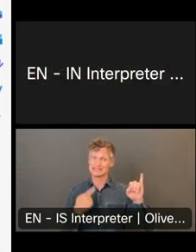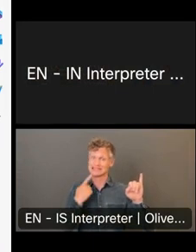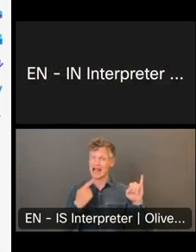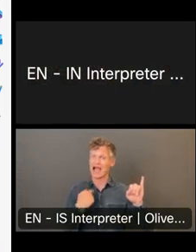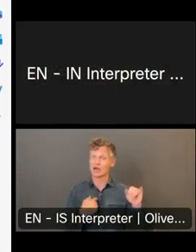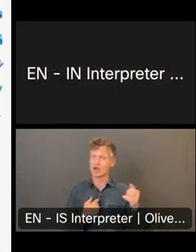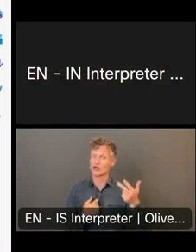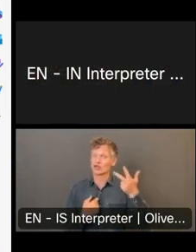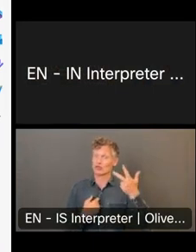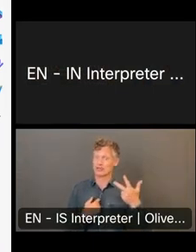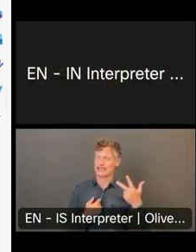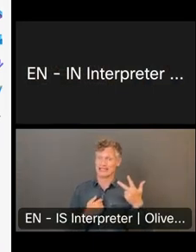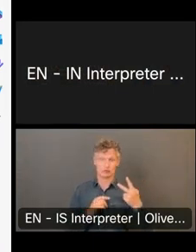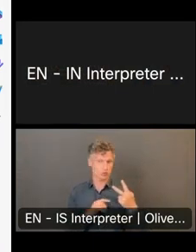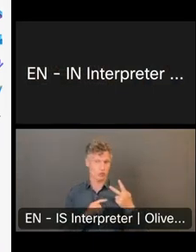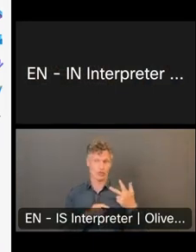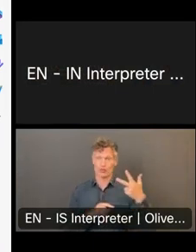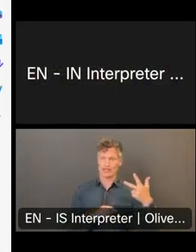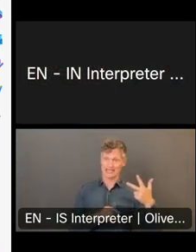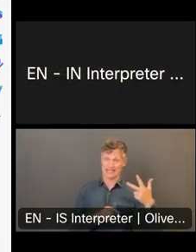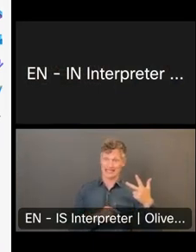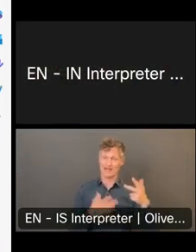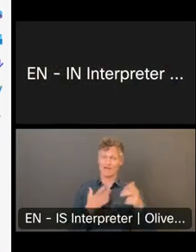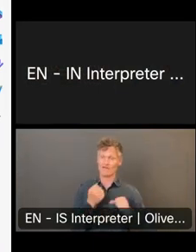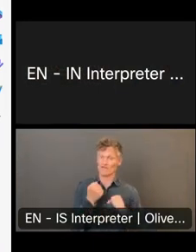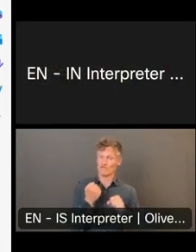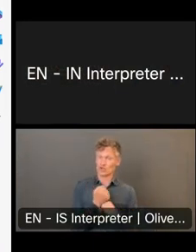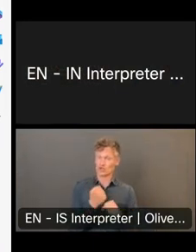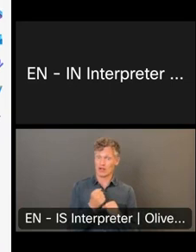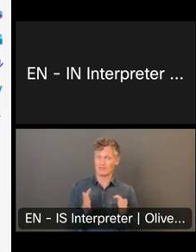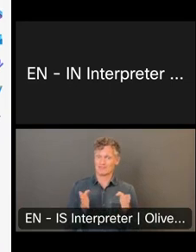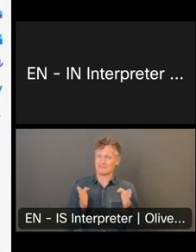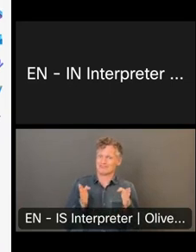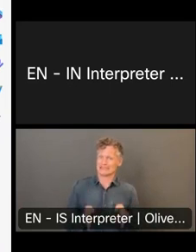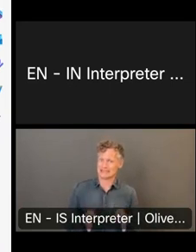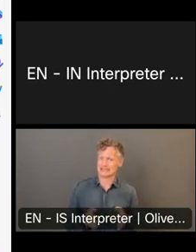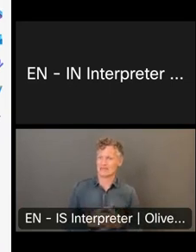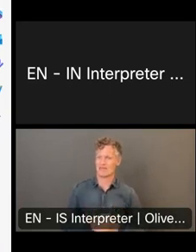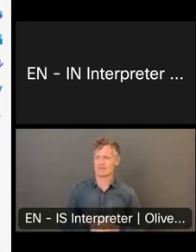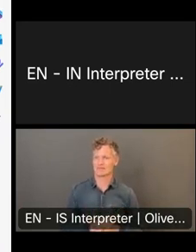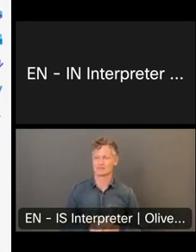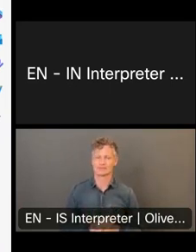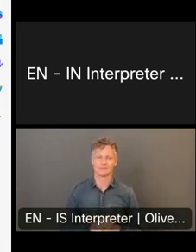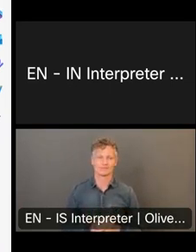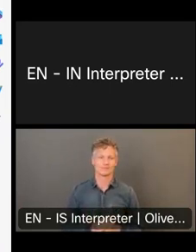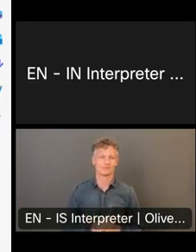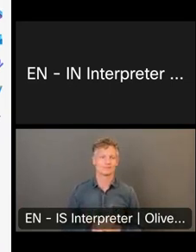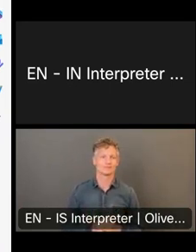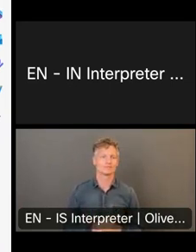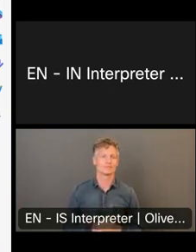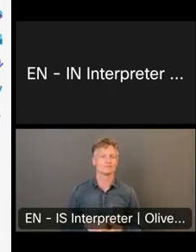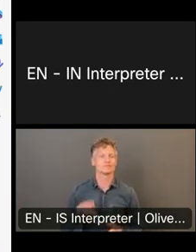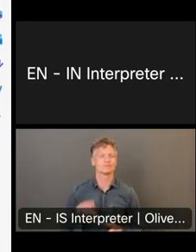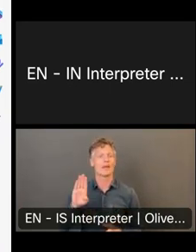three functional besoins, as he called them. Brevité, which is essentially Bequemlichkeit,